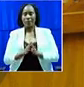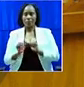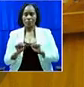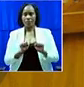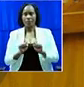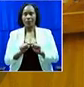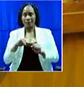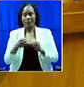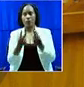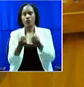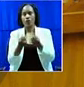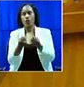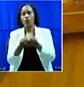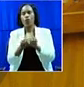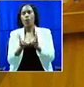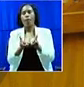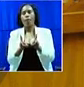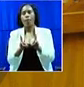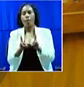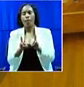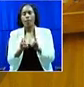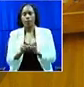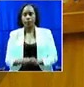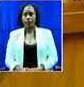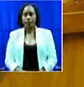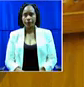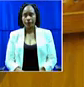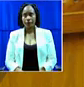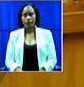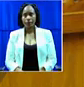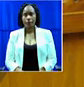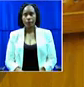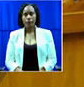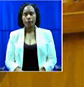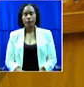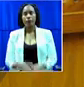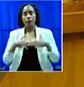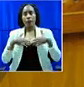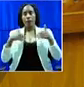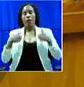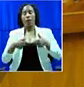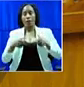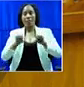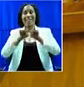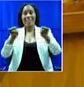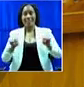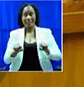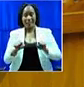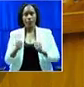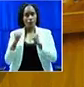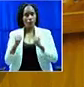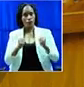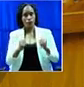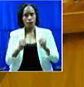in all areas of our lives. Our health system must remain adequately staffed,